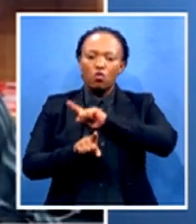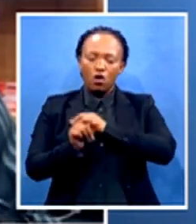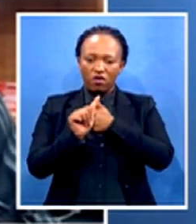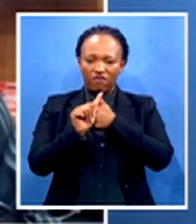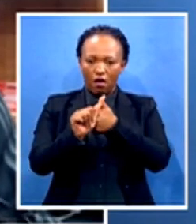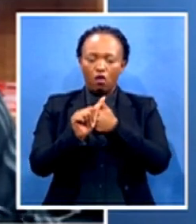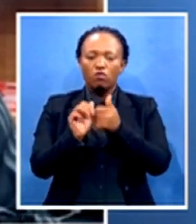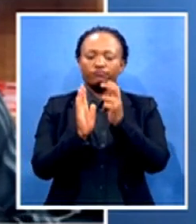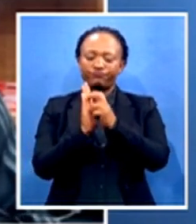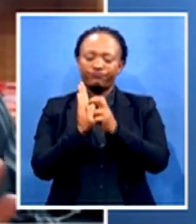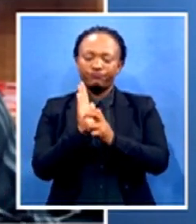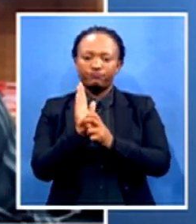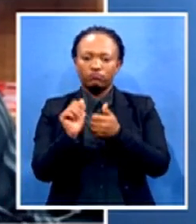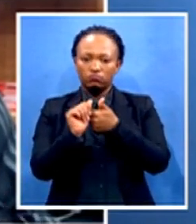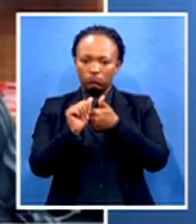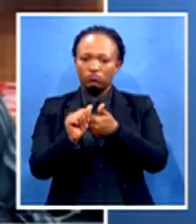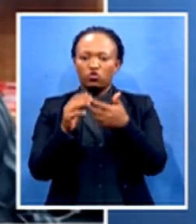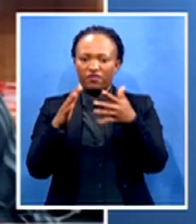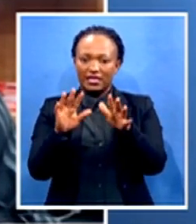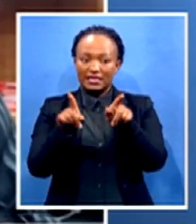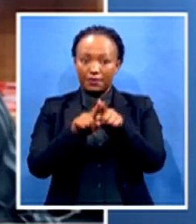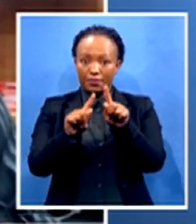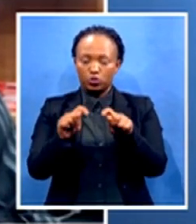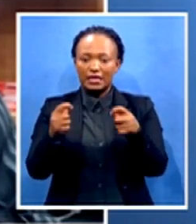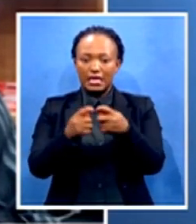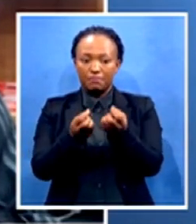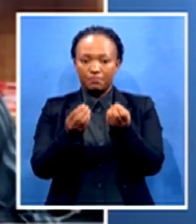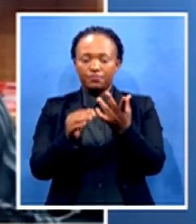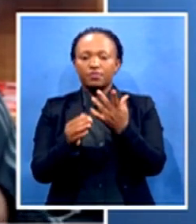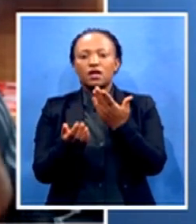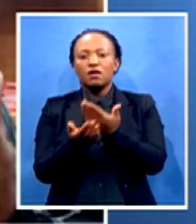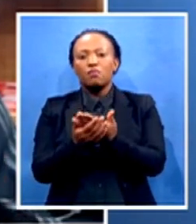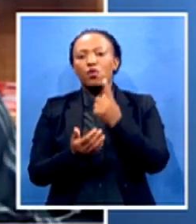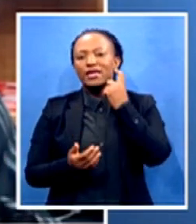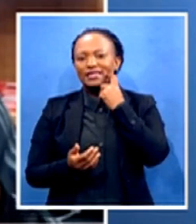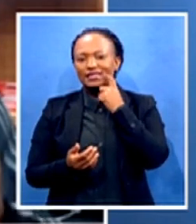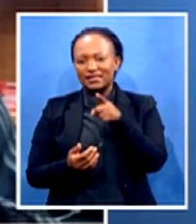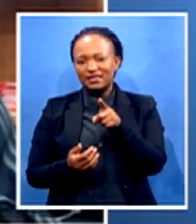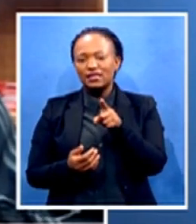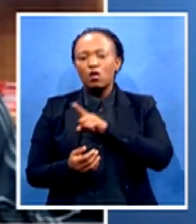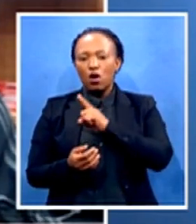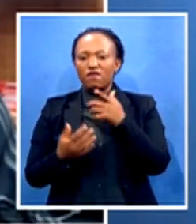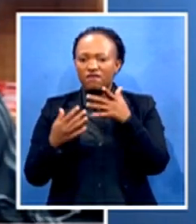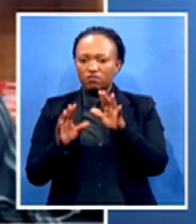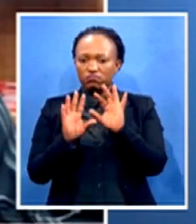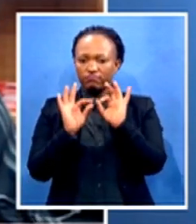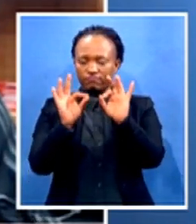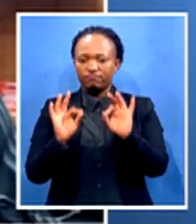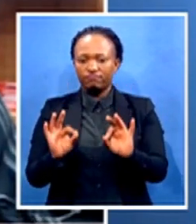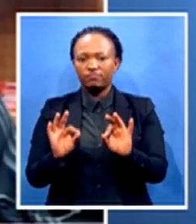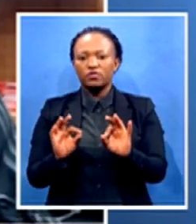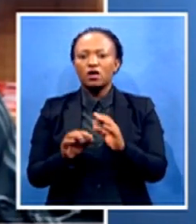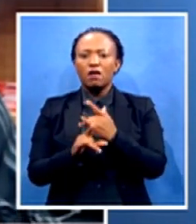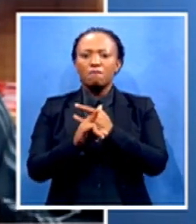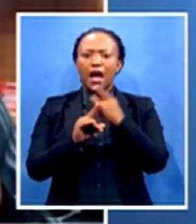the T. That's why there was no incident, with those protocols that we observed. And it became a victory and a success of a project that,